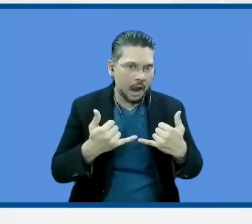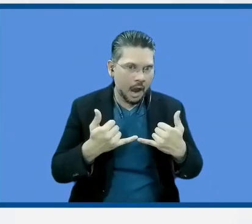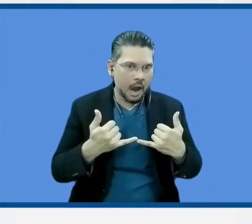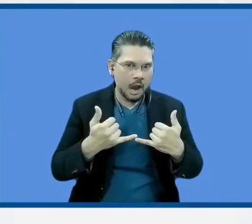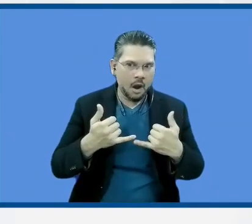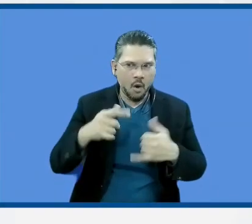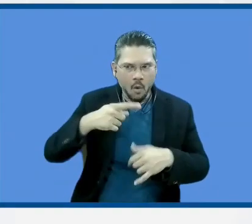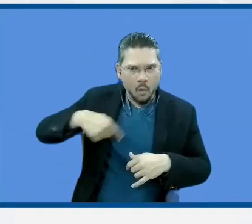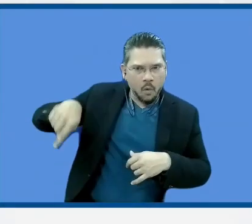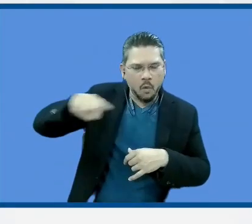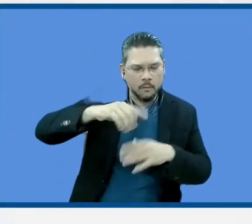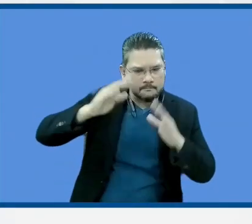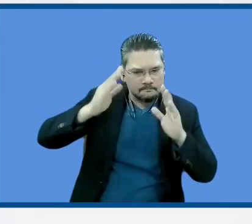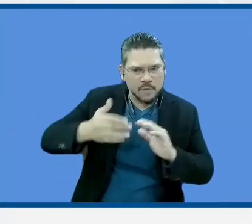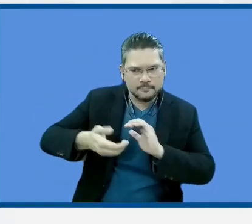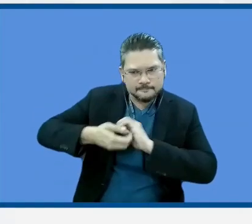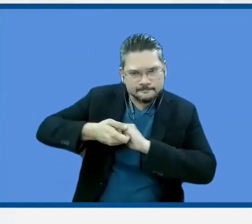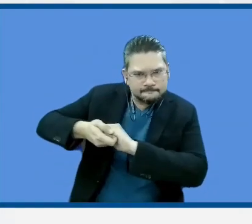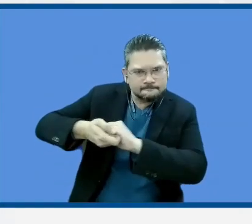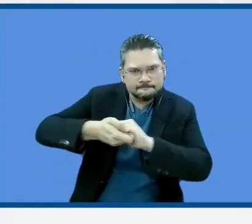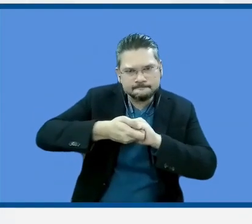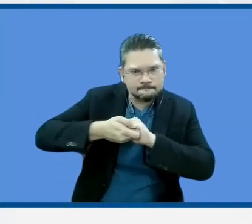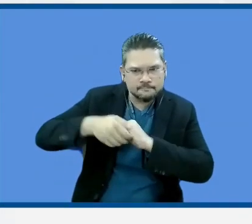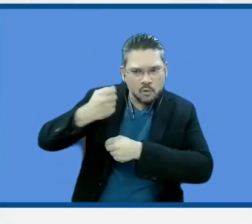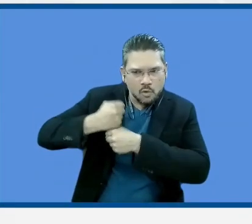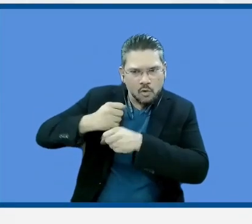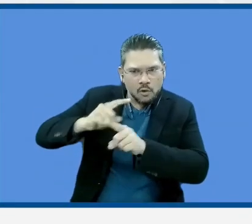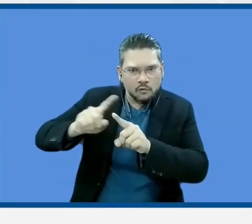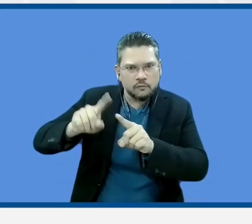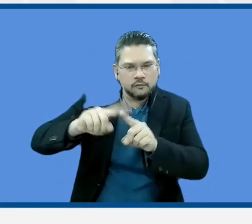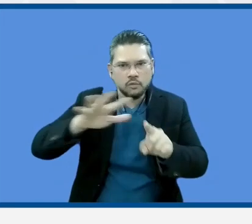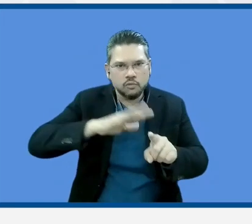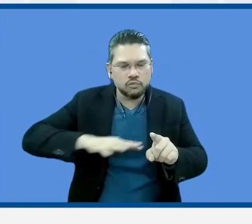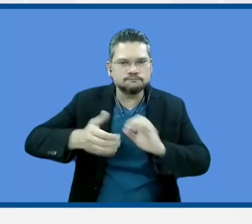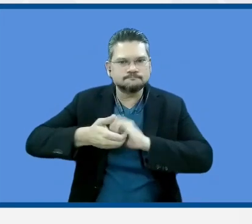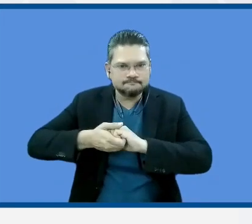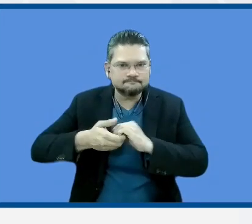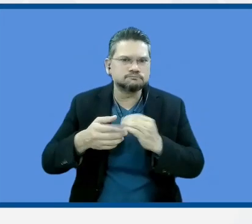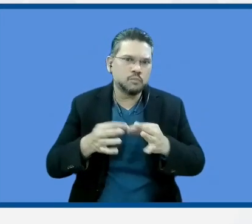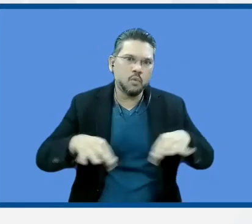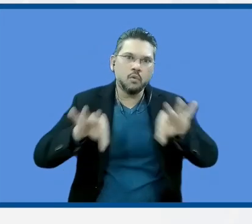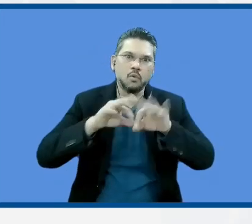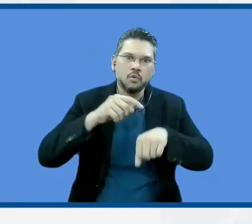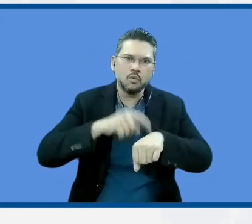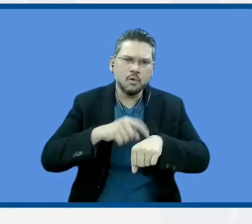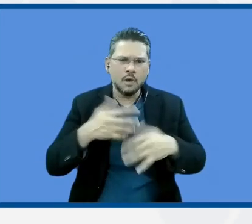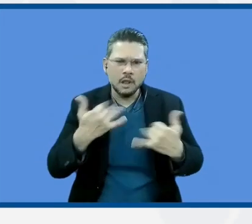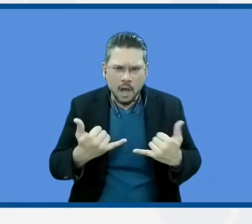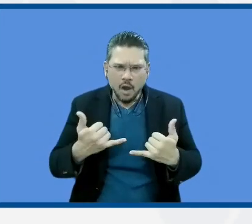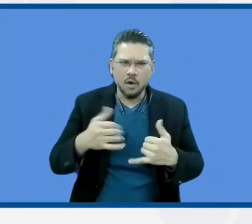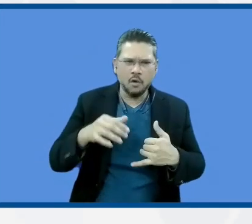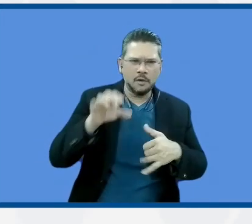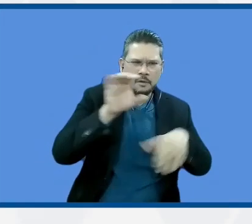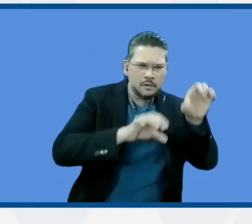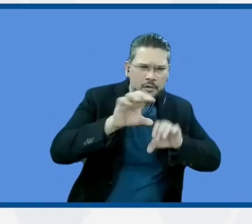The task of managing disaster risks depends on the scientific knowledge and on the technical